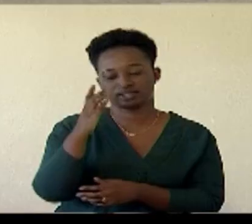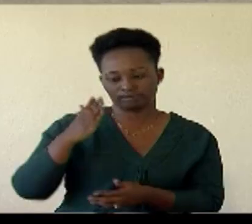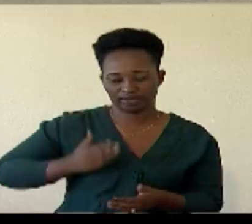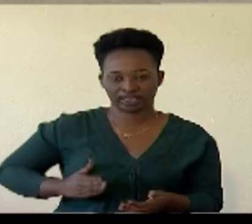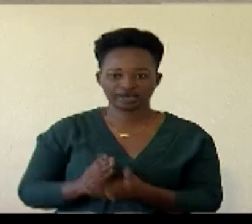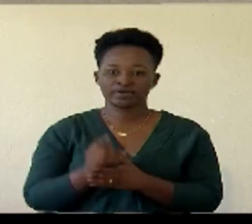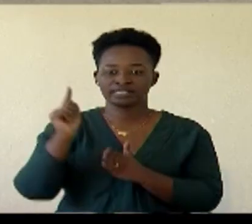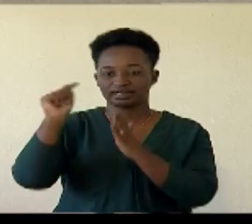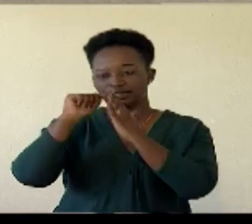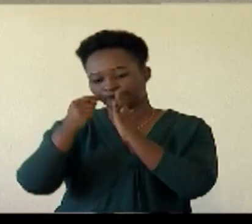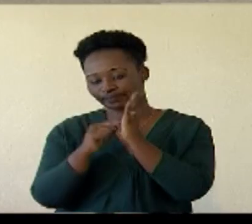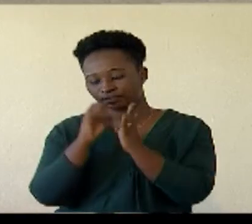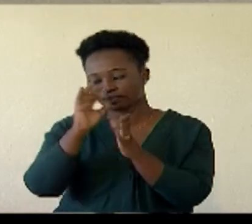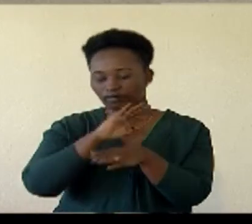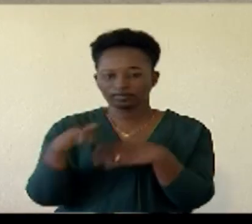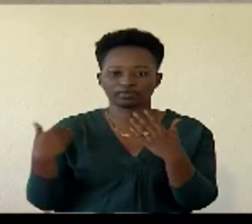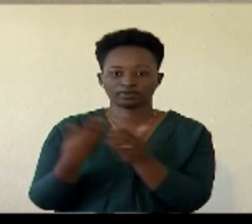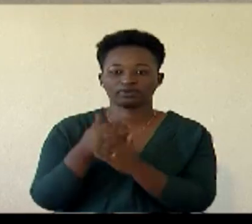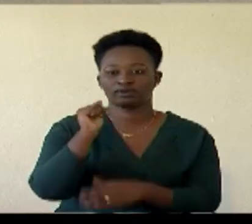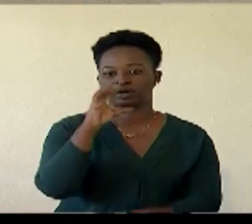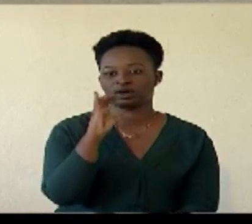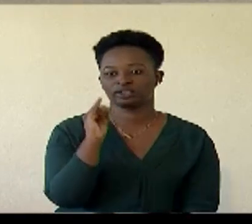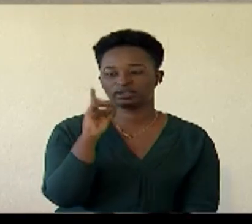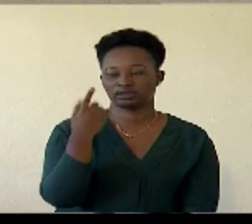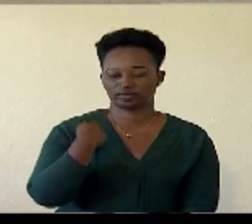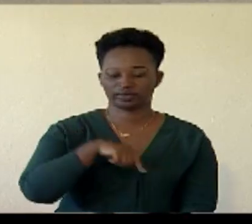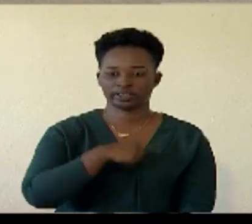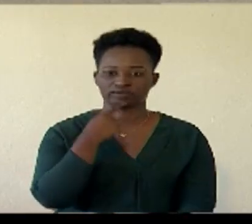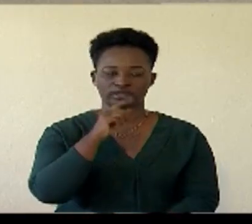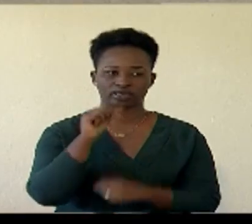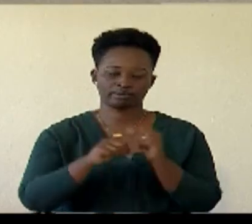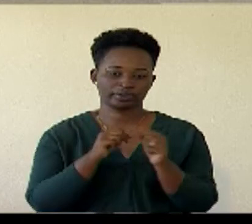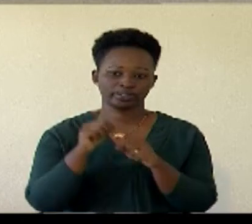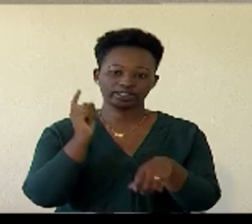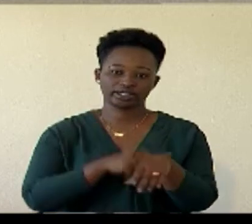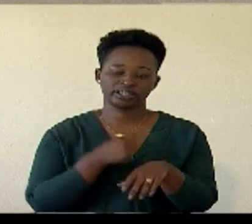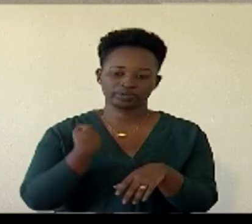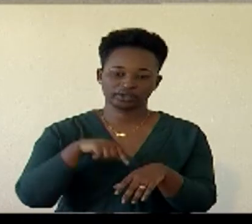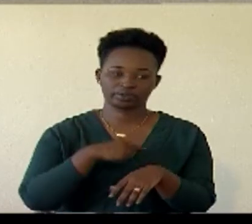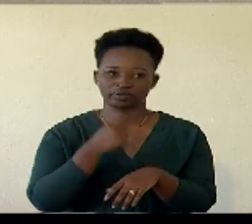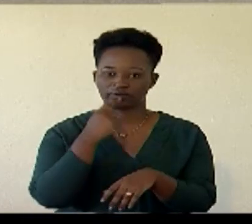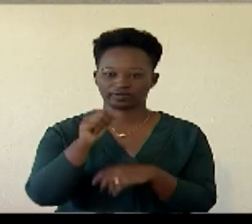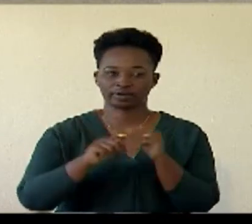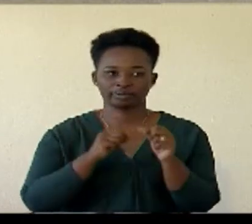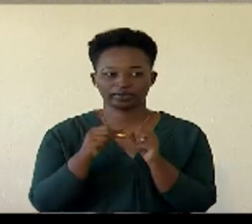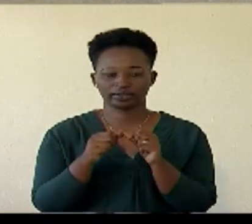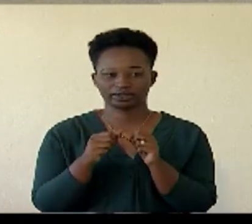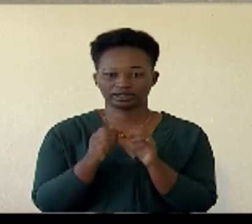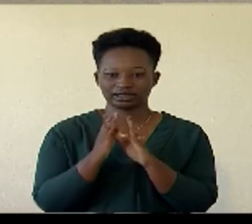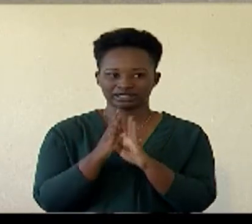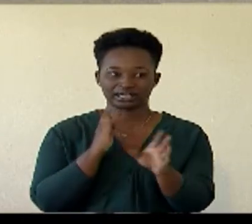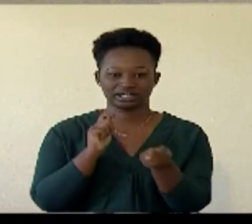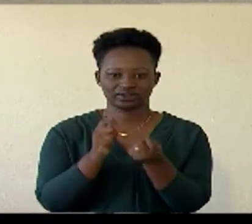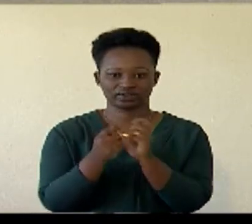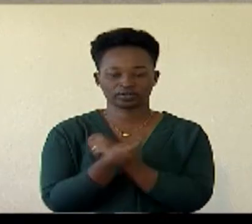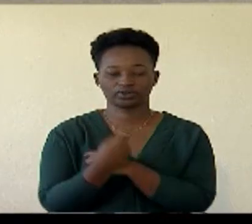all acids that we are talking about. So in this case, when we're talking about the side chain reactions, we are referring to